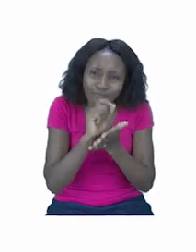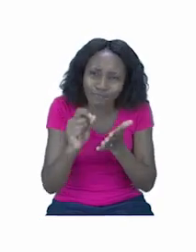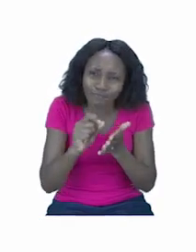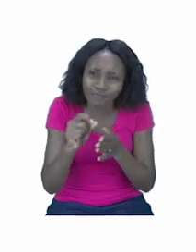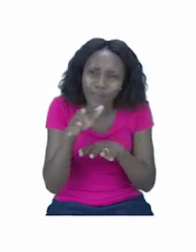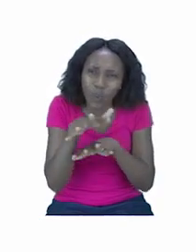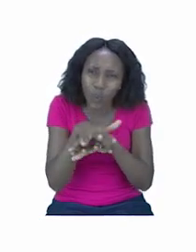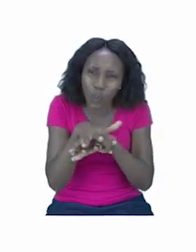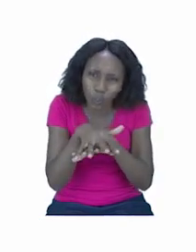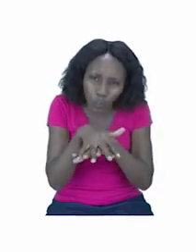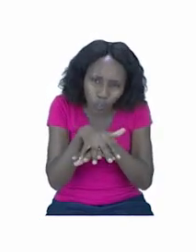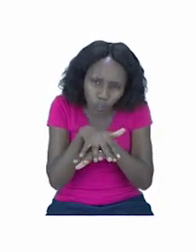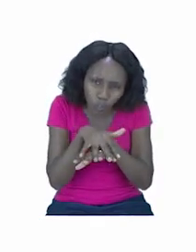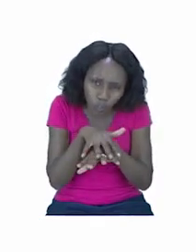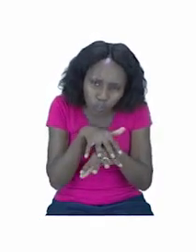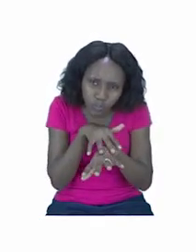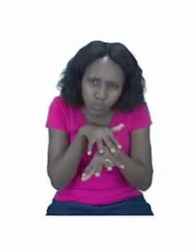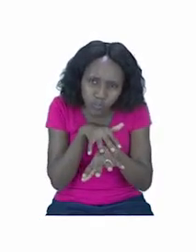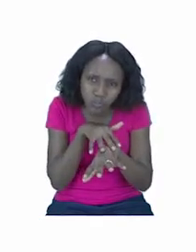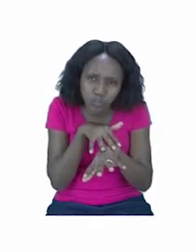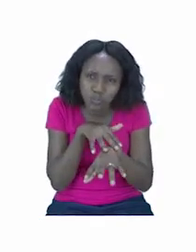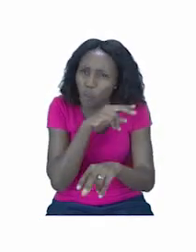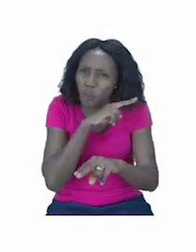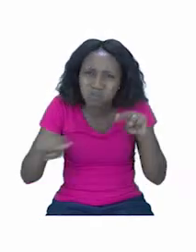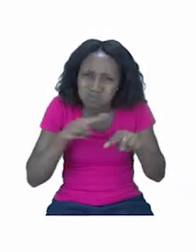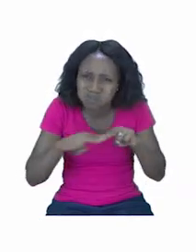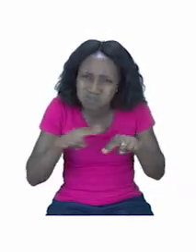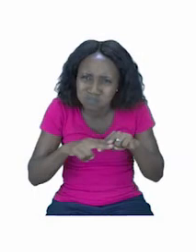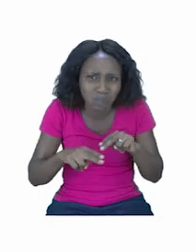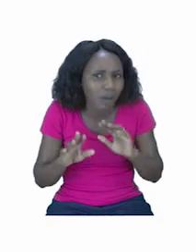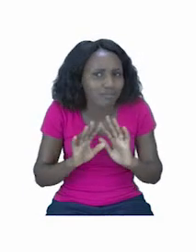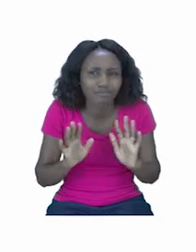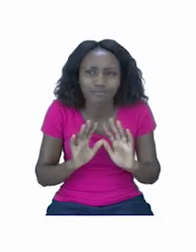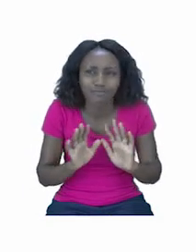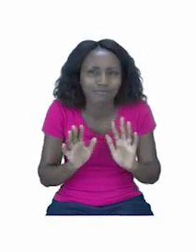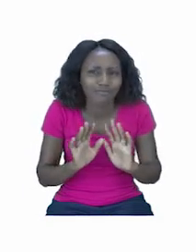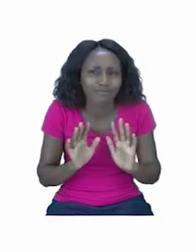your time. Only when you take your time will